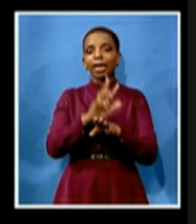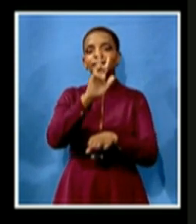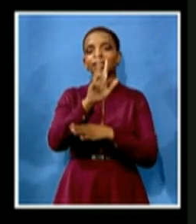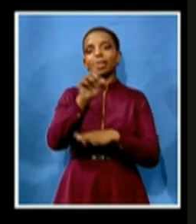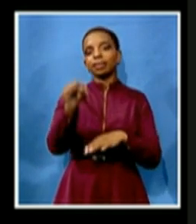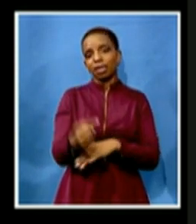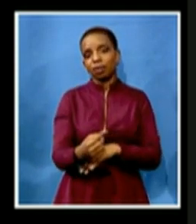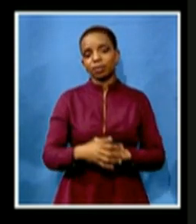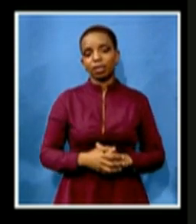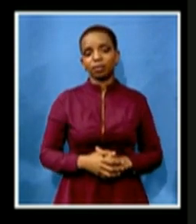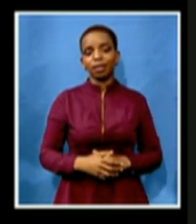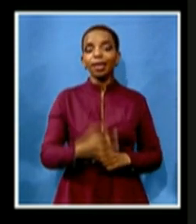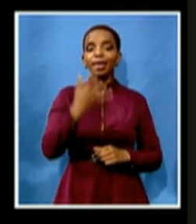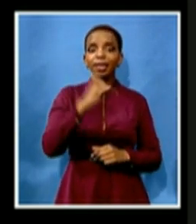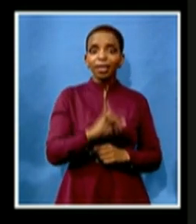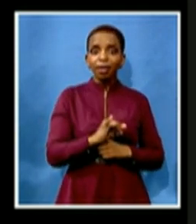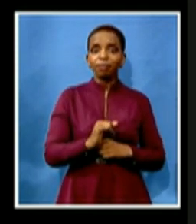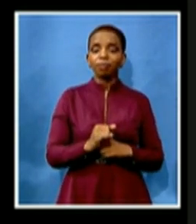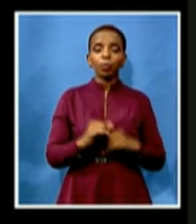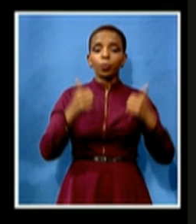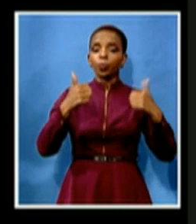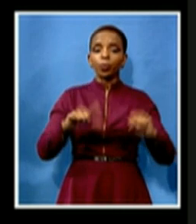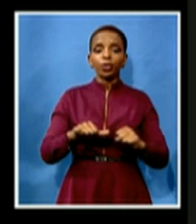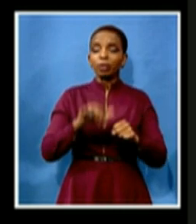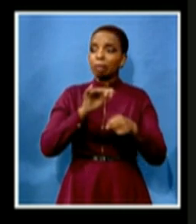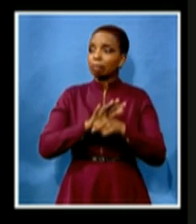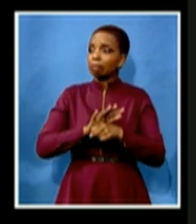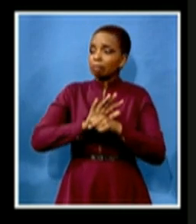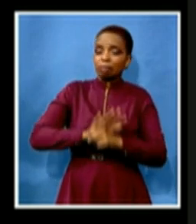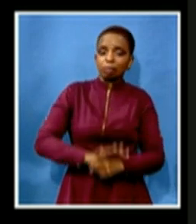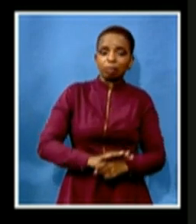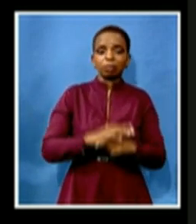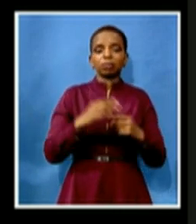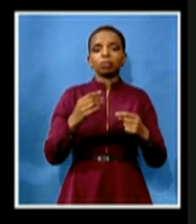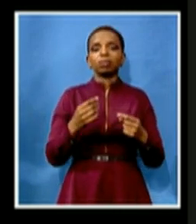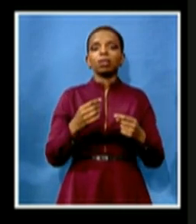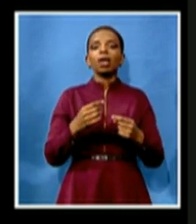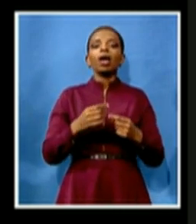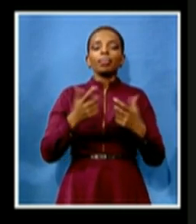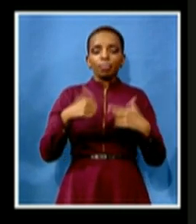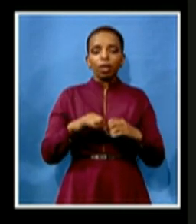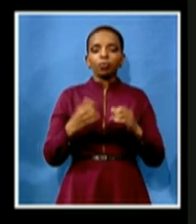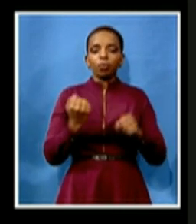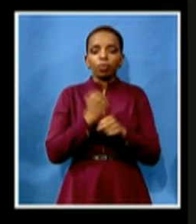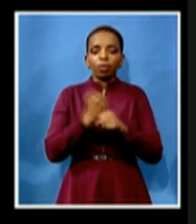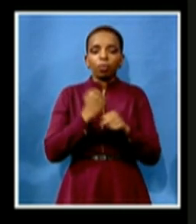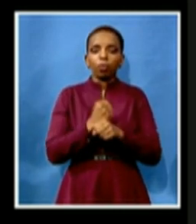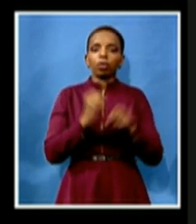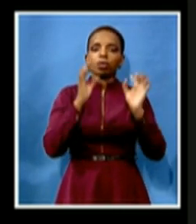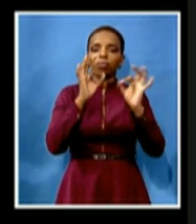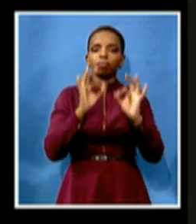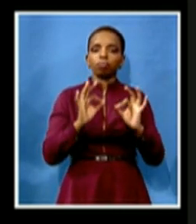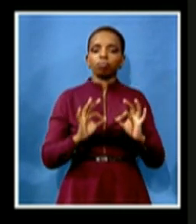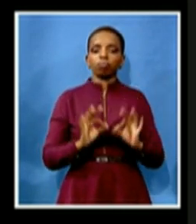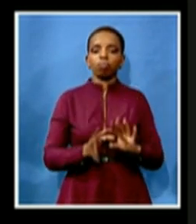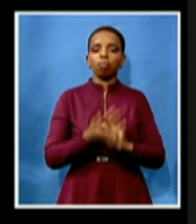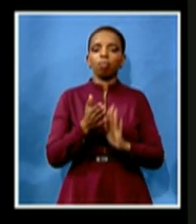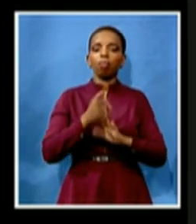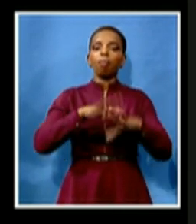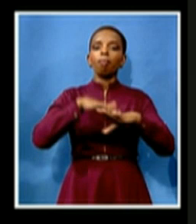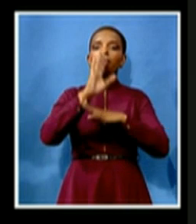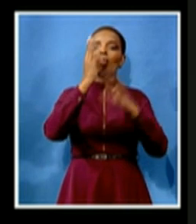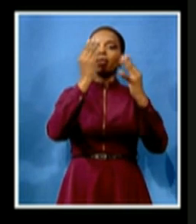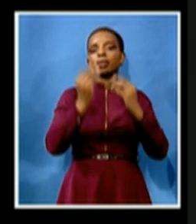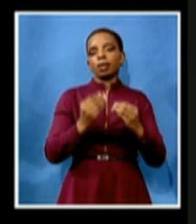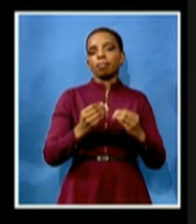the diagnostic kits. Now, that issue, in terms of the implementation challenges, someone who